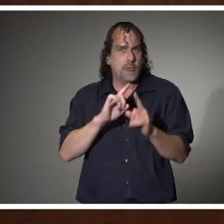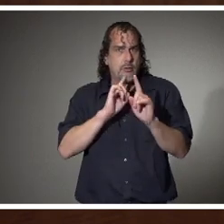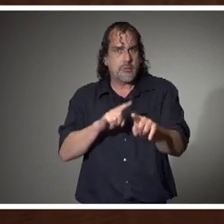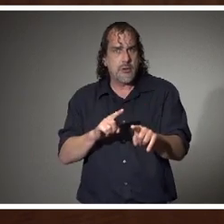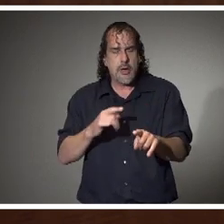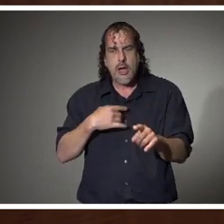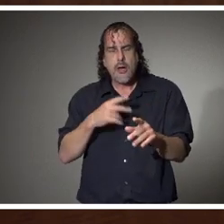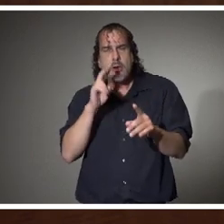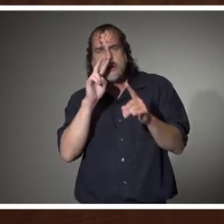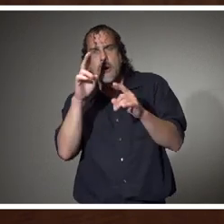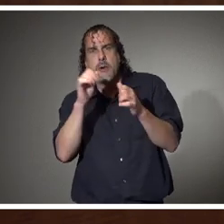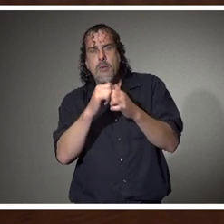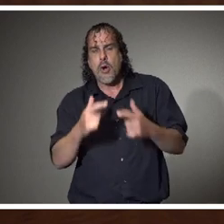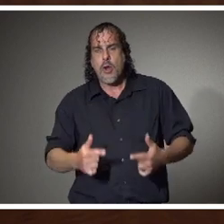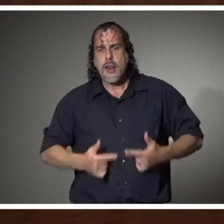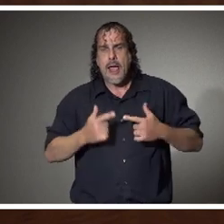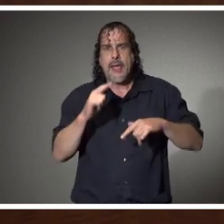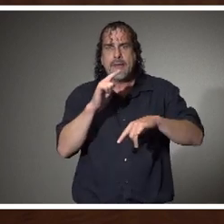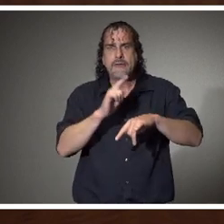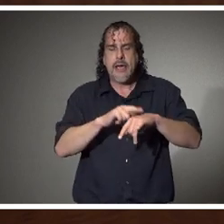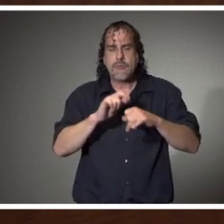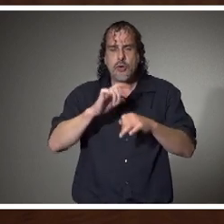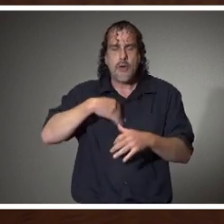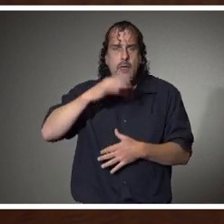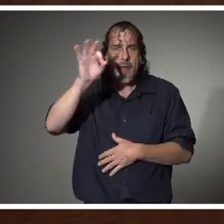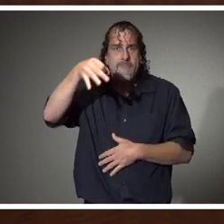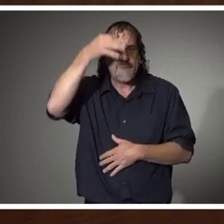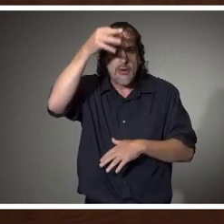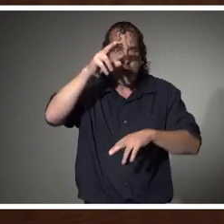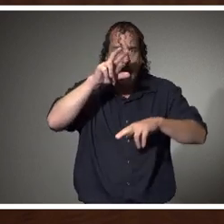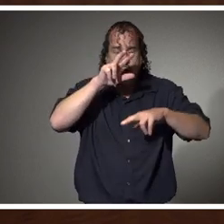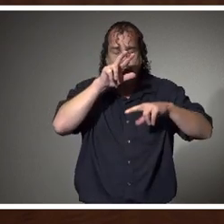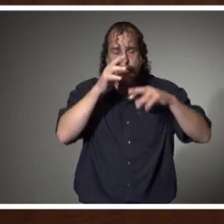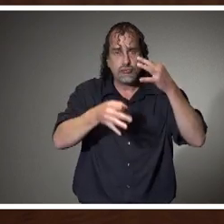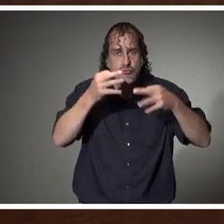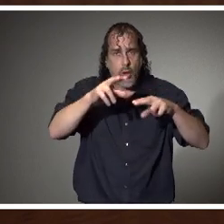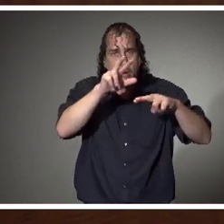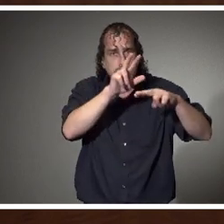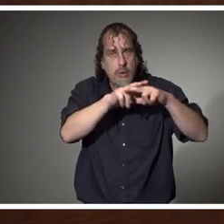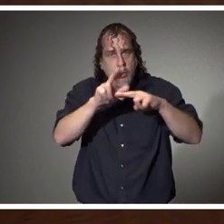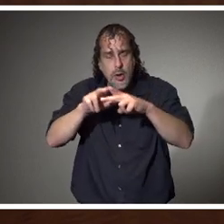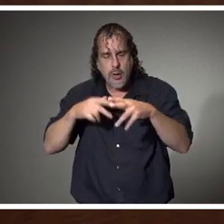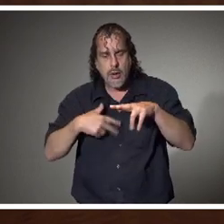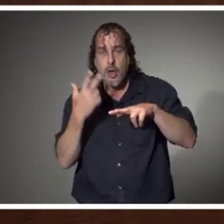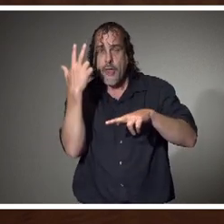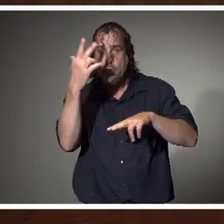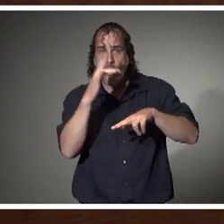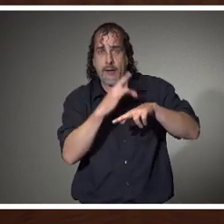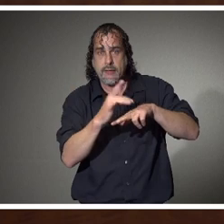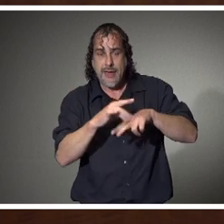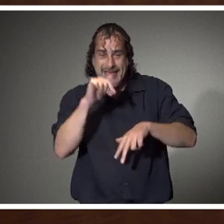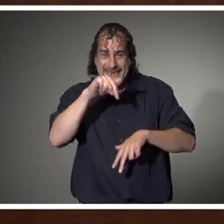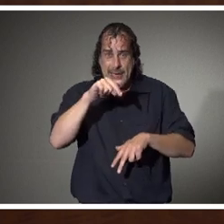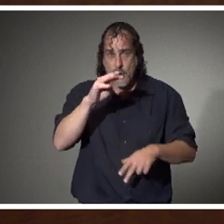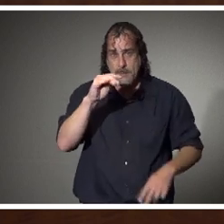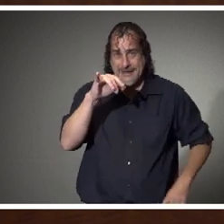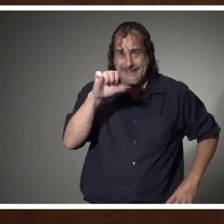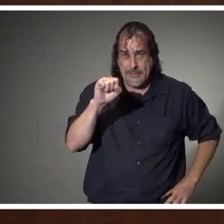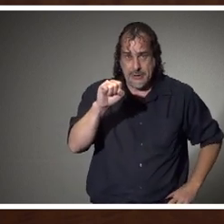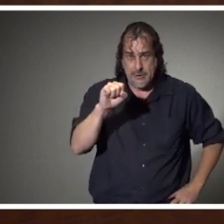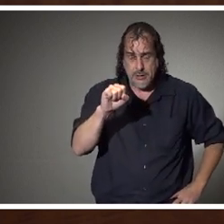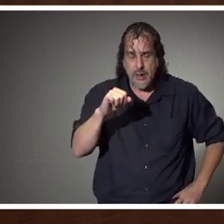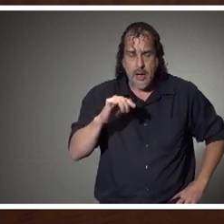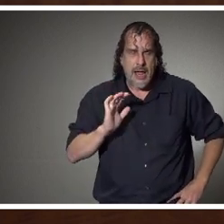lifetime appointments to the federal bench. There are three vacancies that need to be filled from Mississippi. Our committees